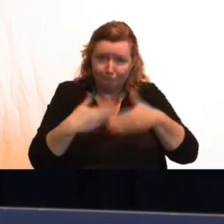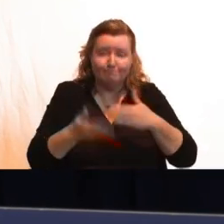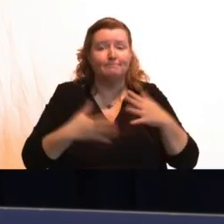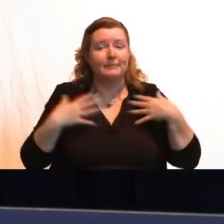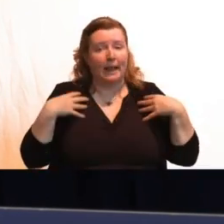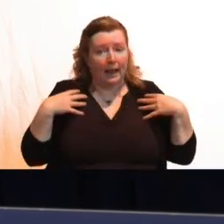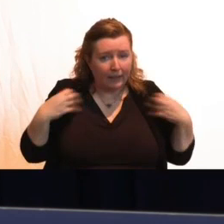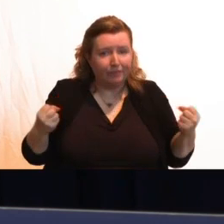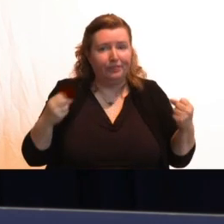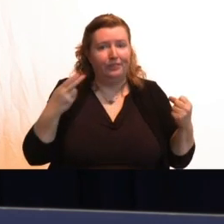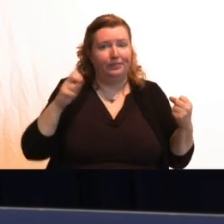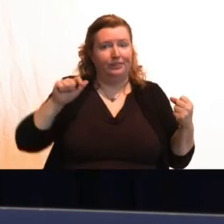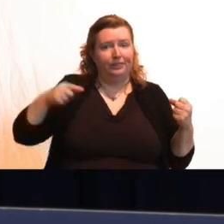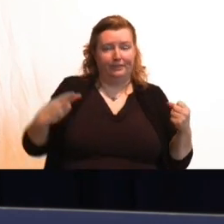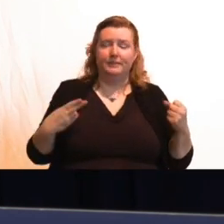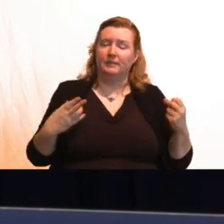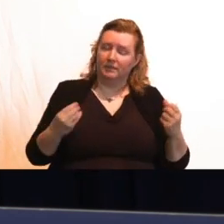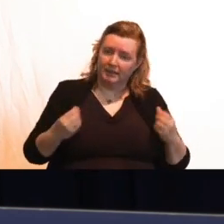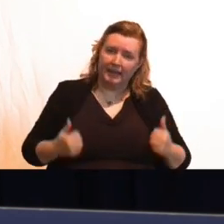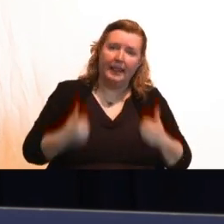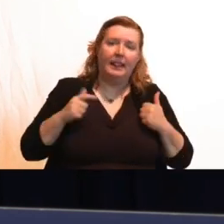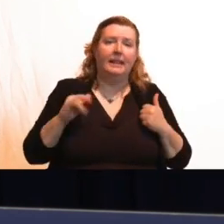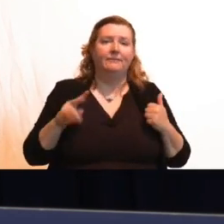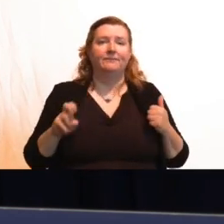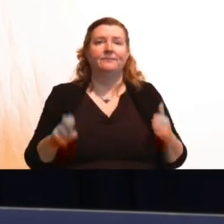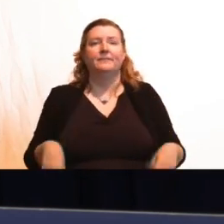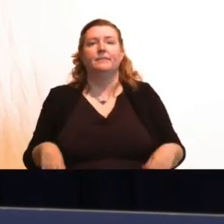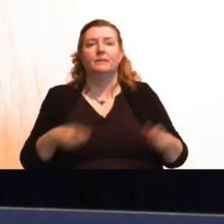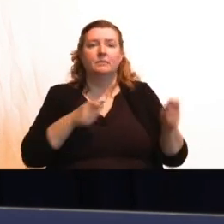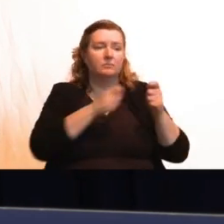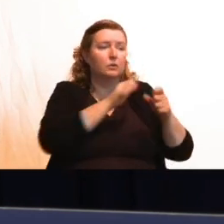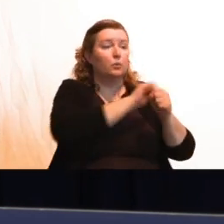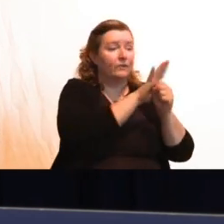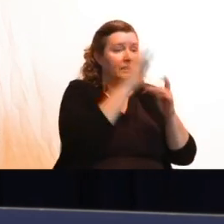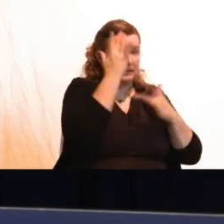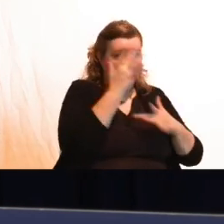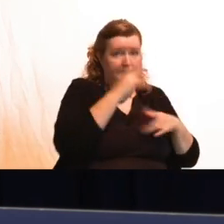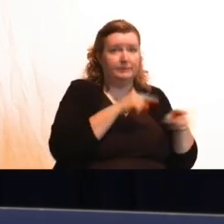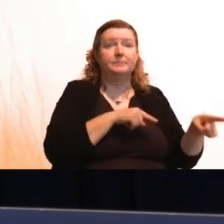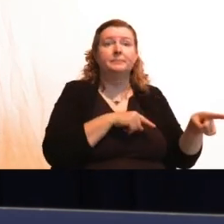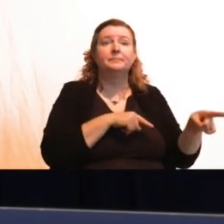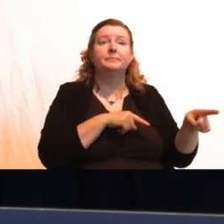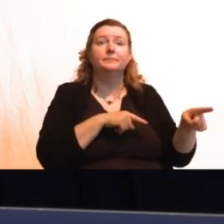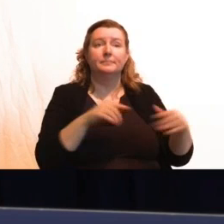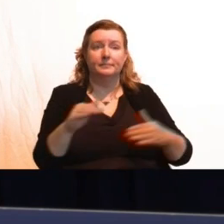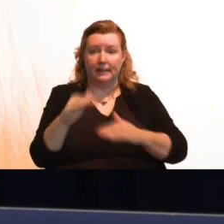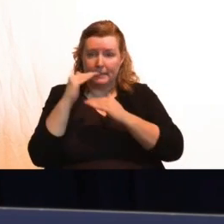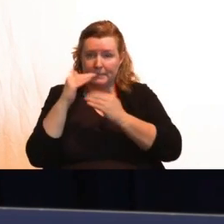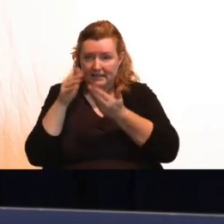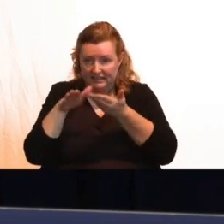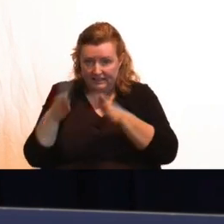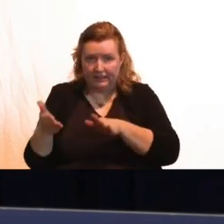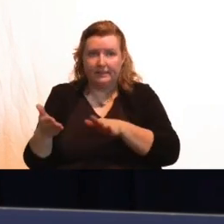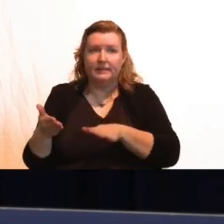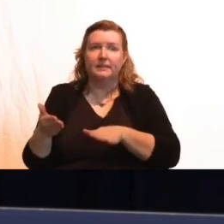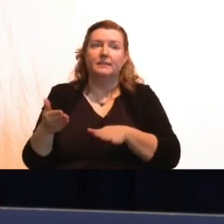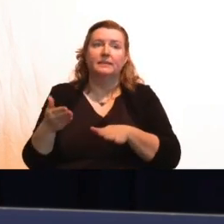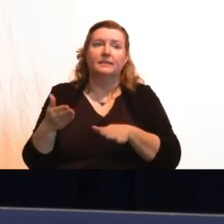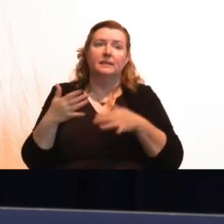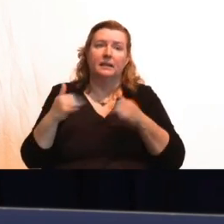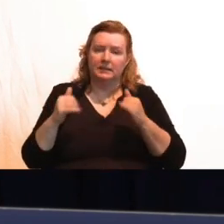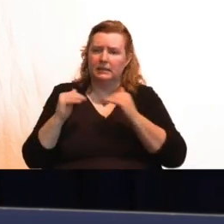mortality, and doing it equitably. We will support public health and health systems to recognize and care for the